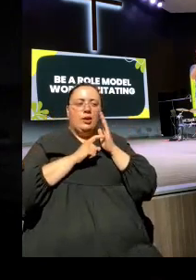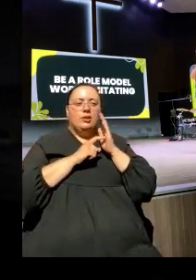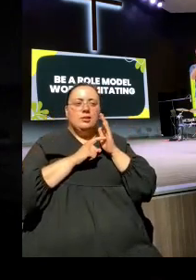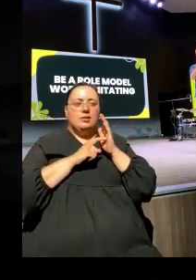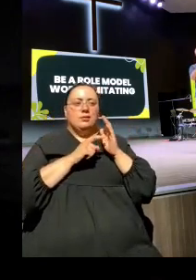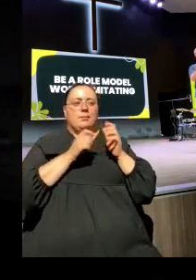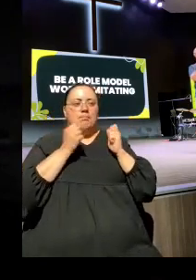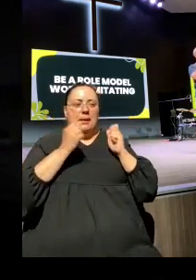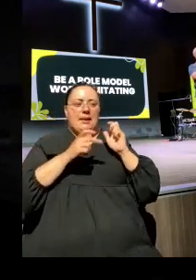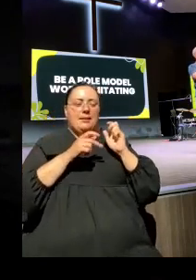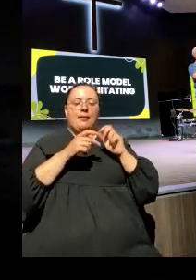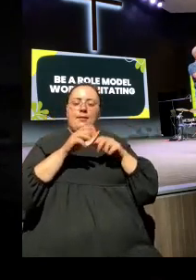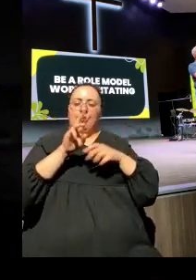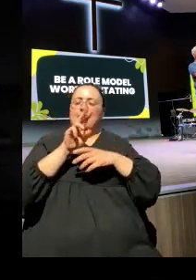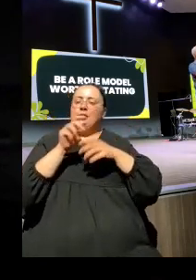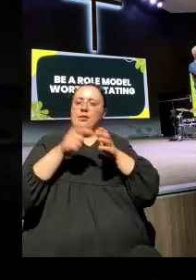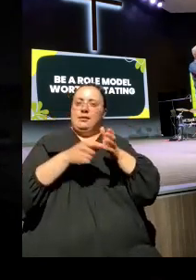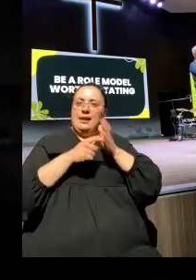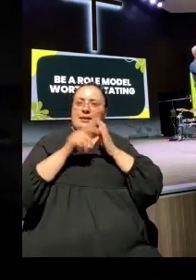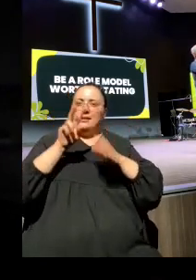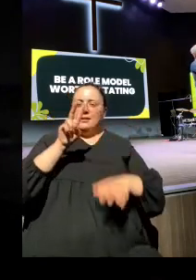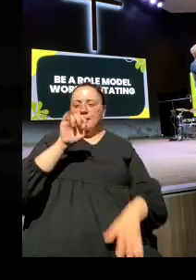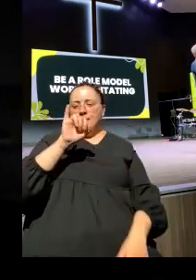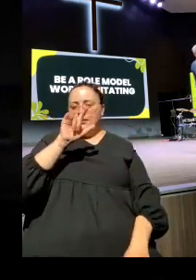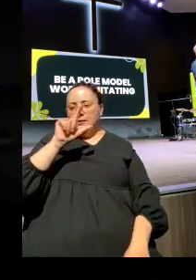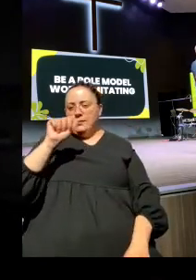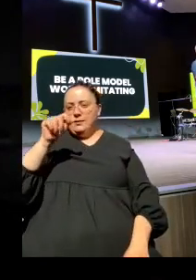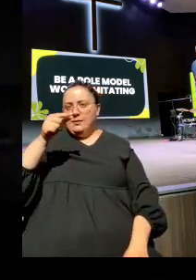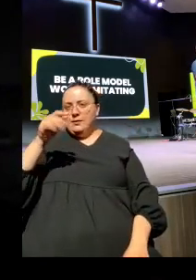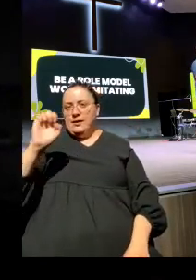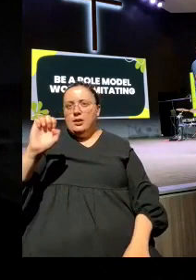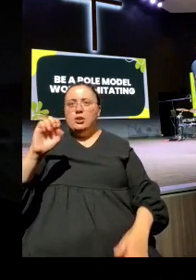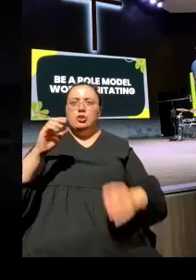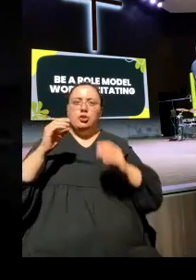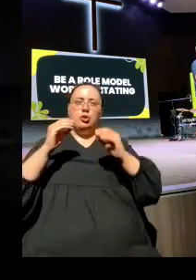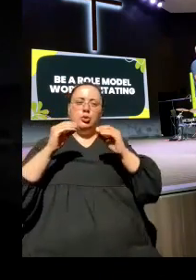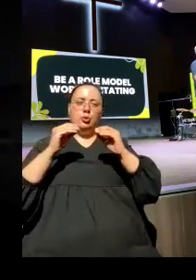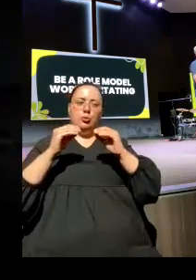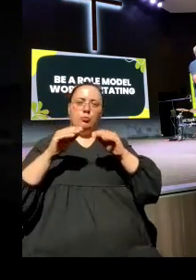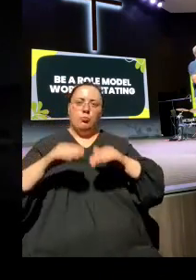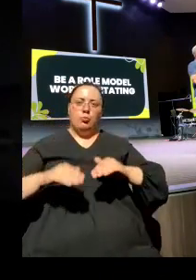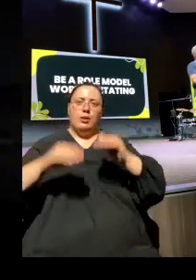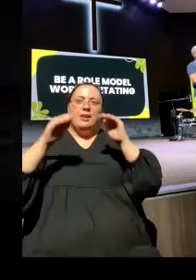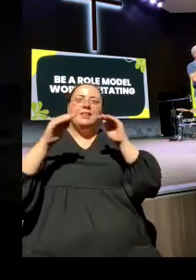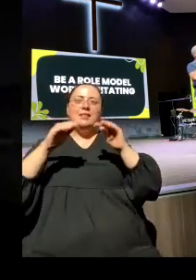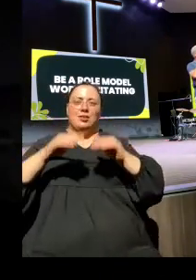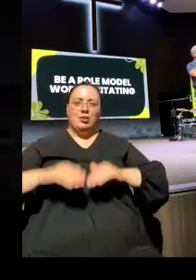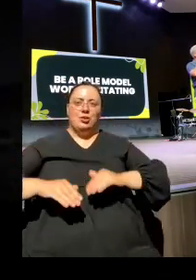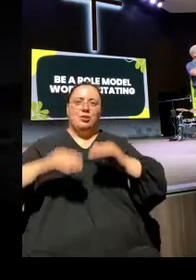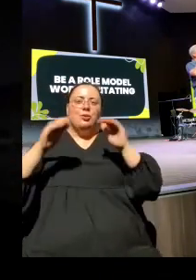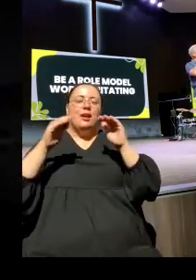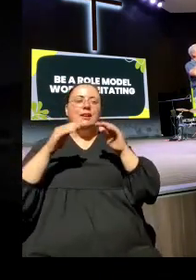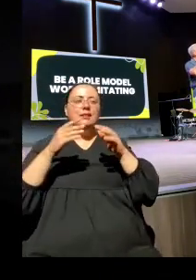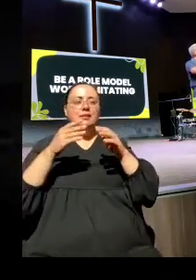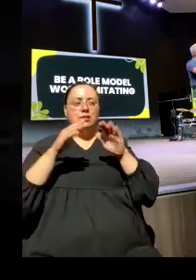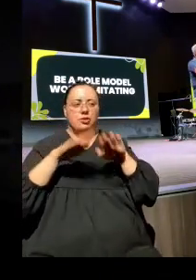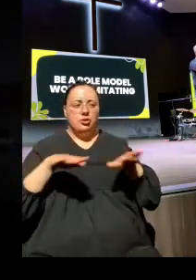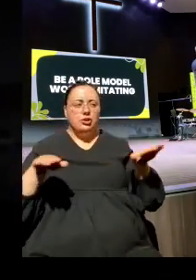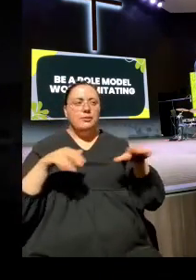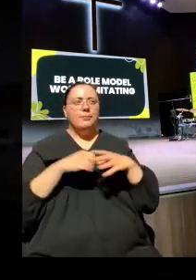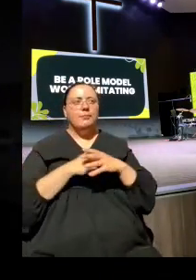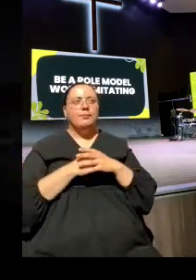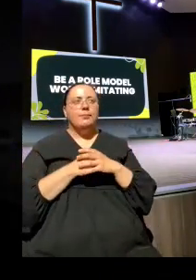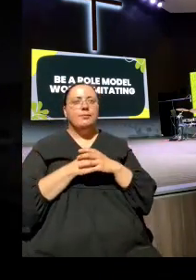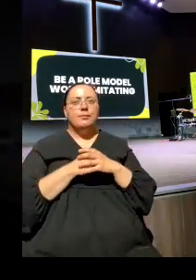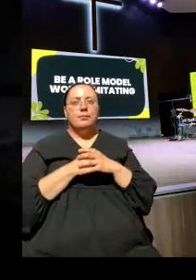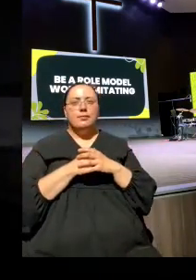Your role model is as important to our kids as our role model is. So to engage in this series is all of